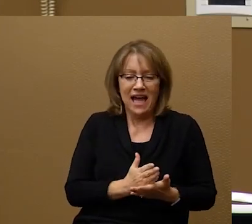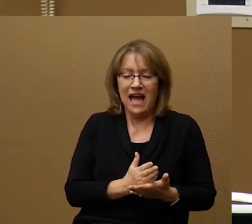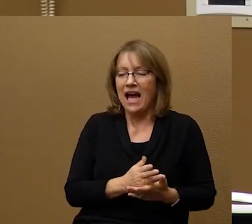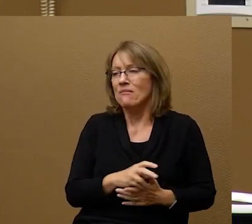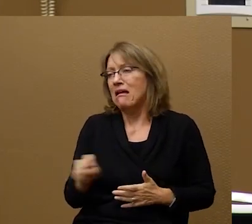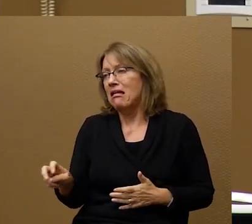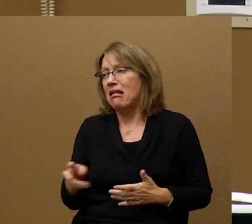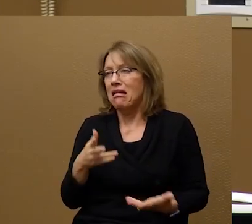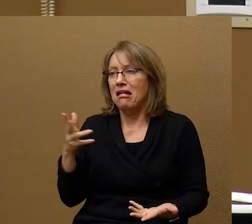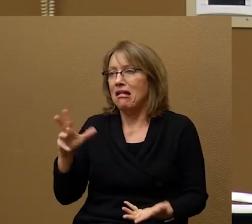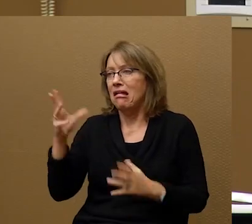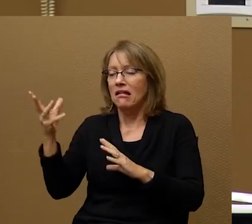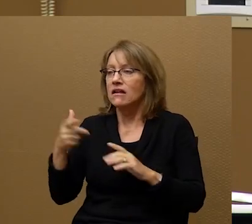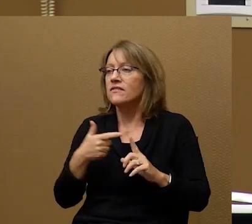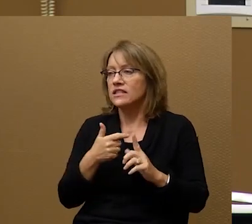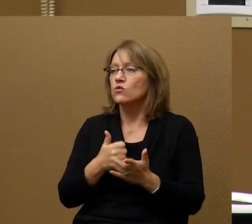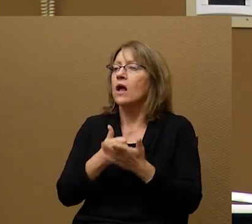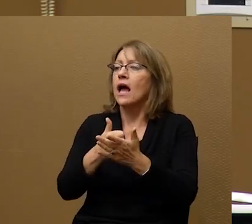transitions.